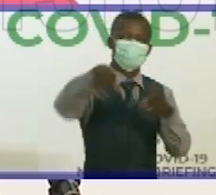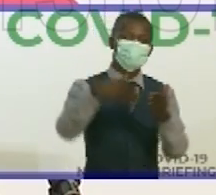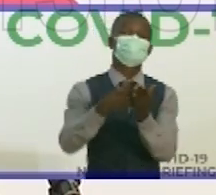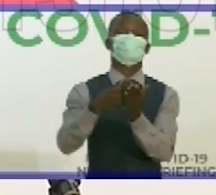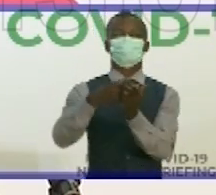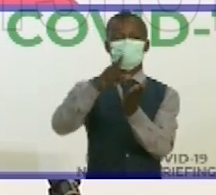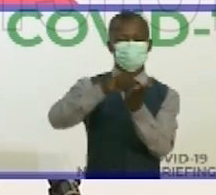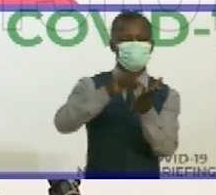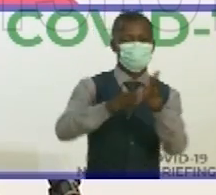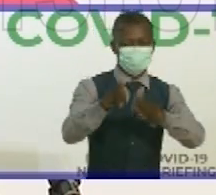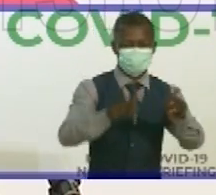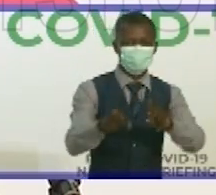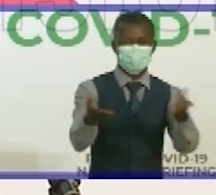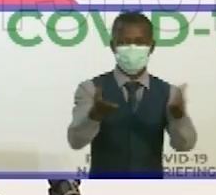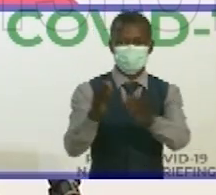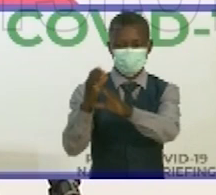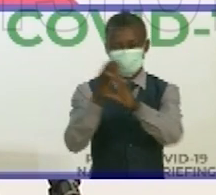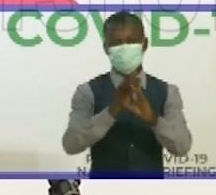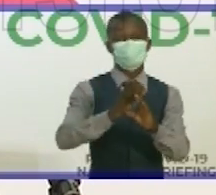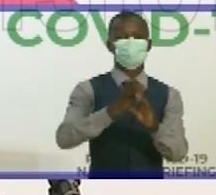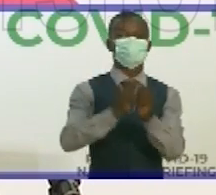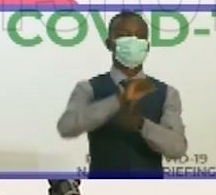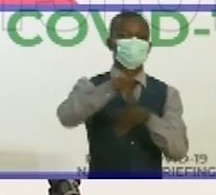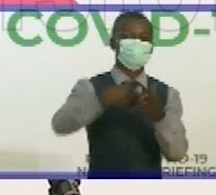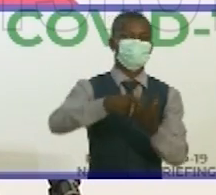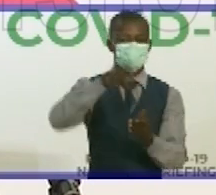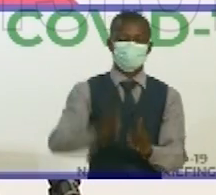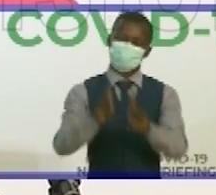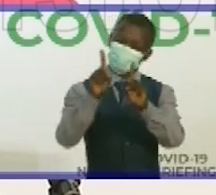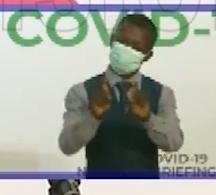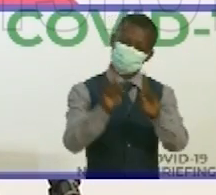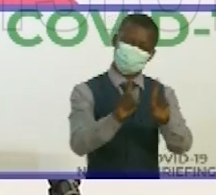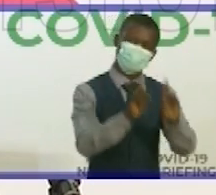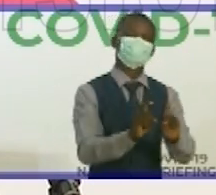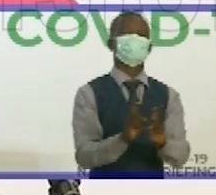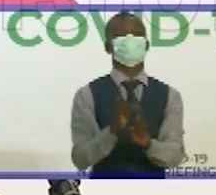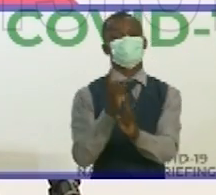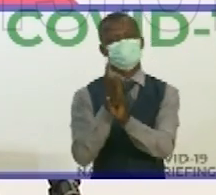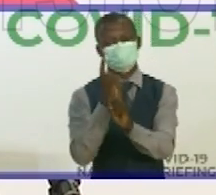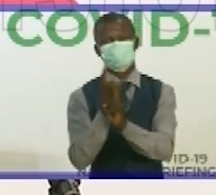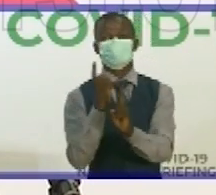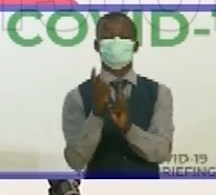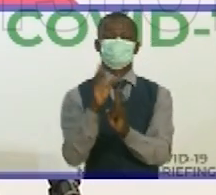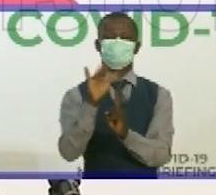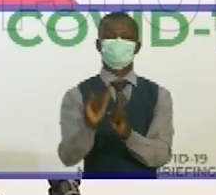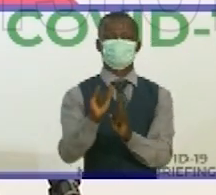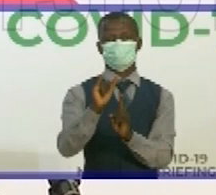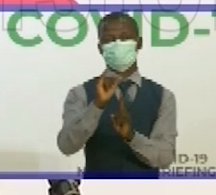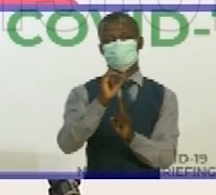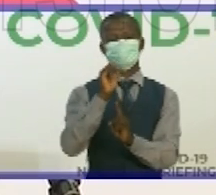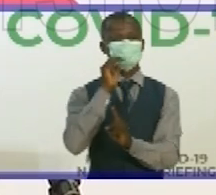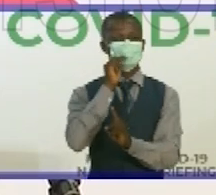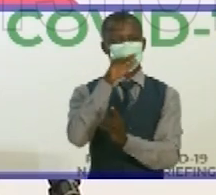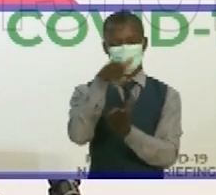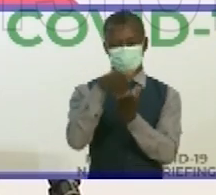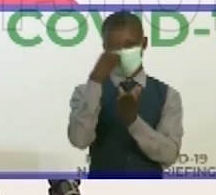its activities should be tested equally by the Nigerian Center for Disease